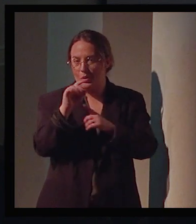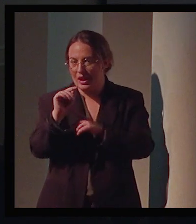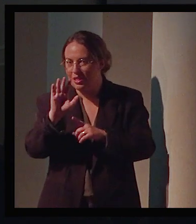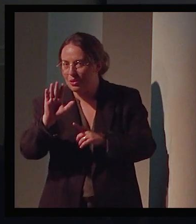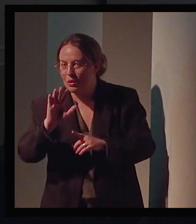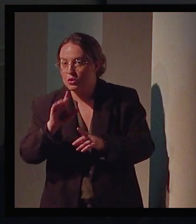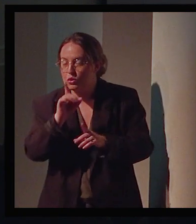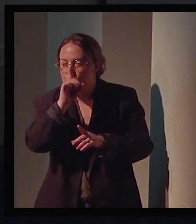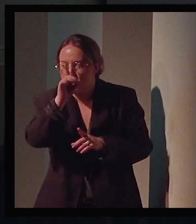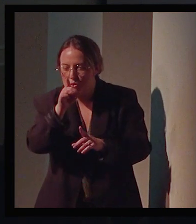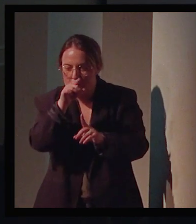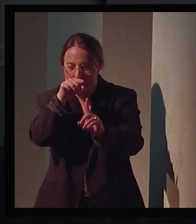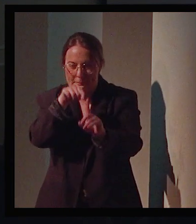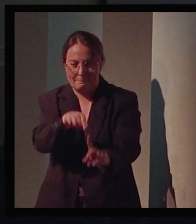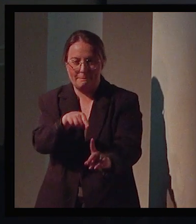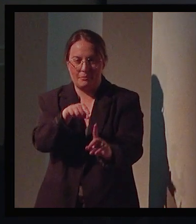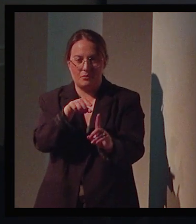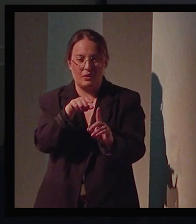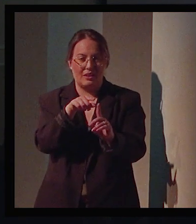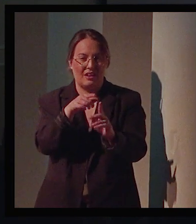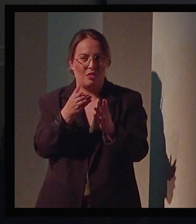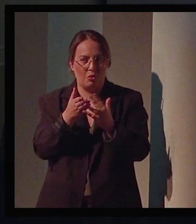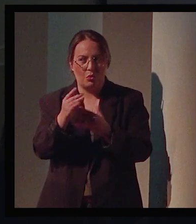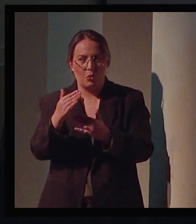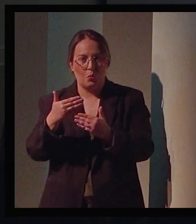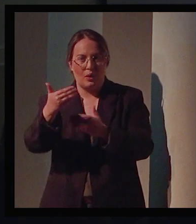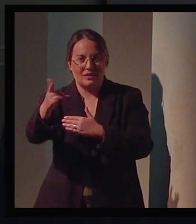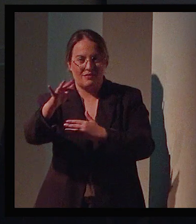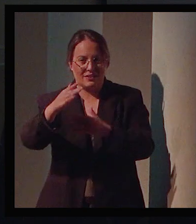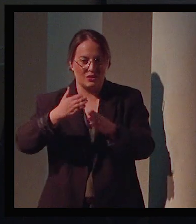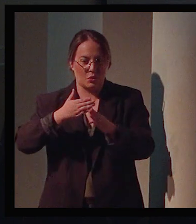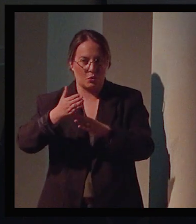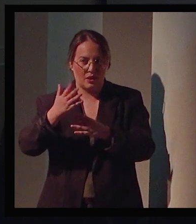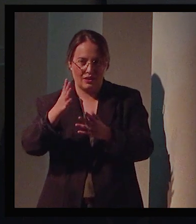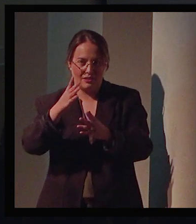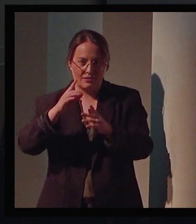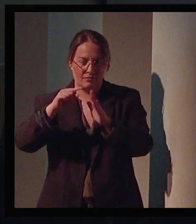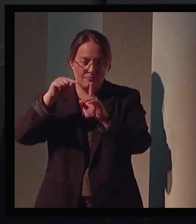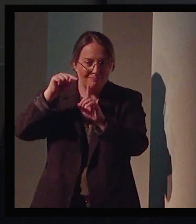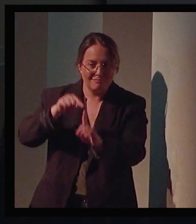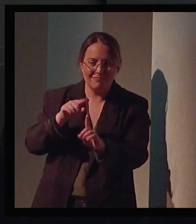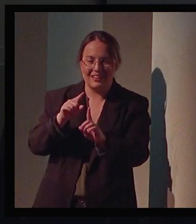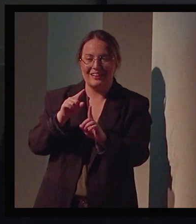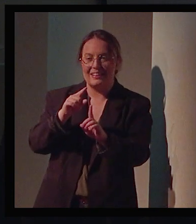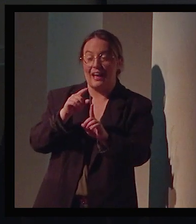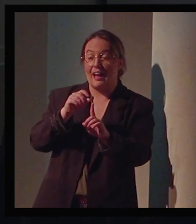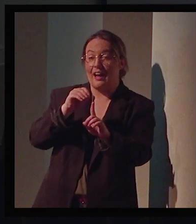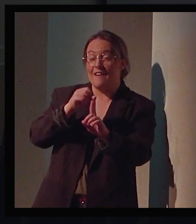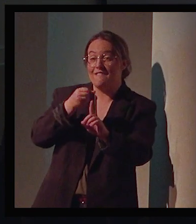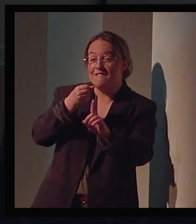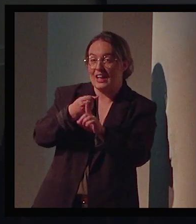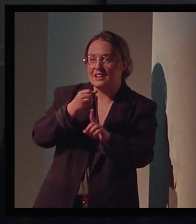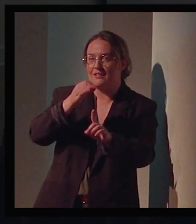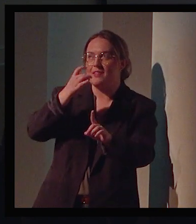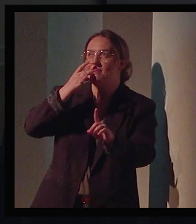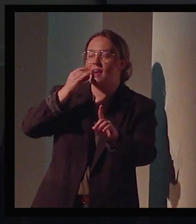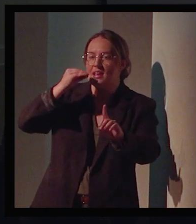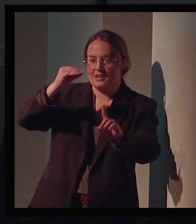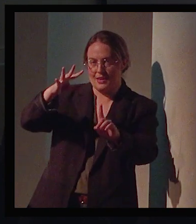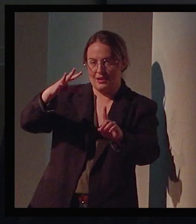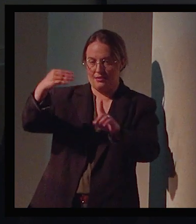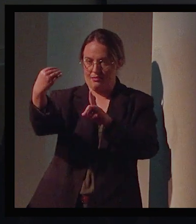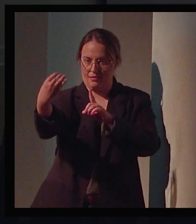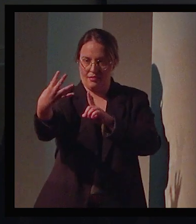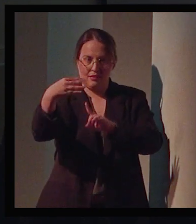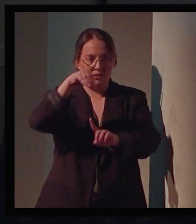this and most of his landscapes through the rest of his career were the varied effects of light and air in which he was